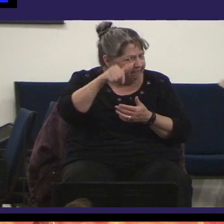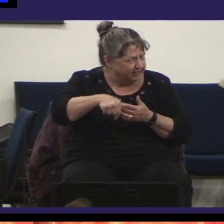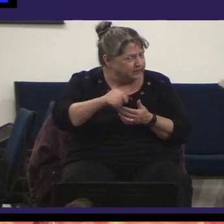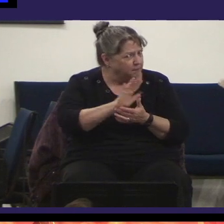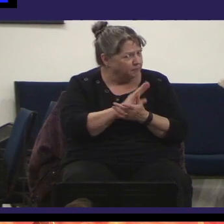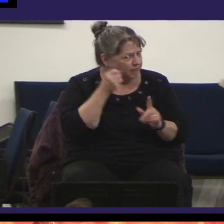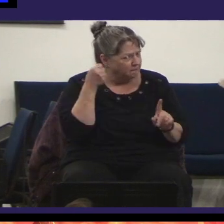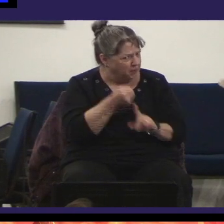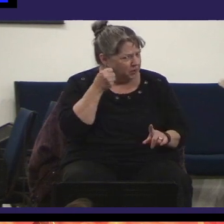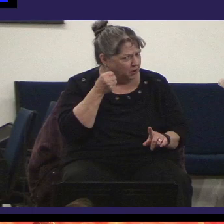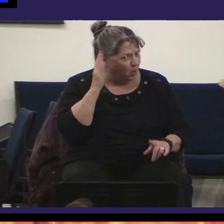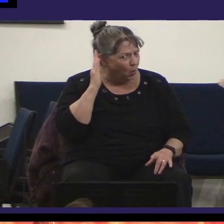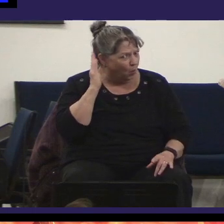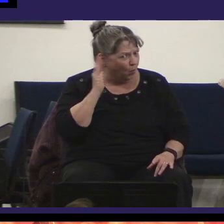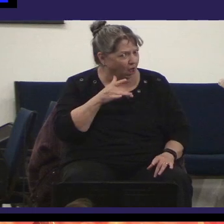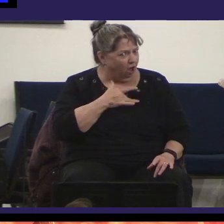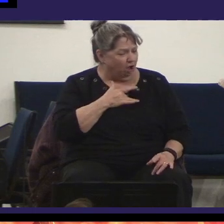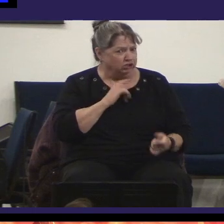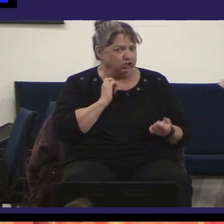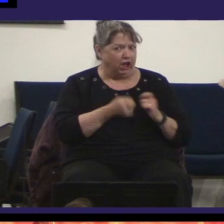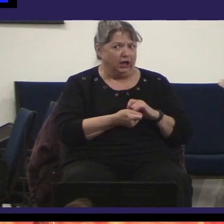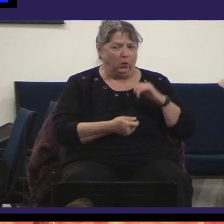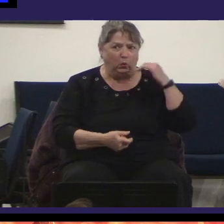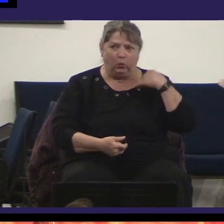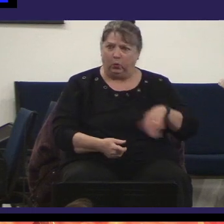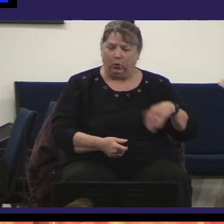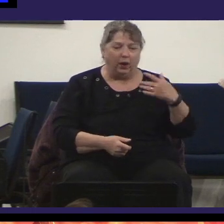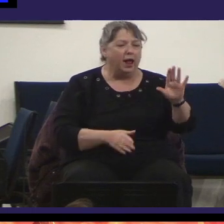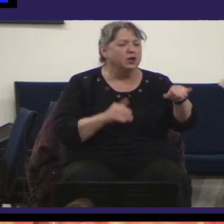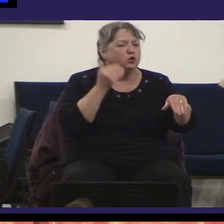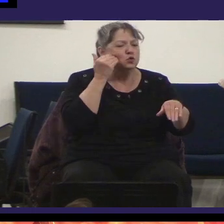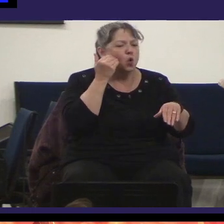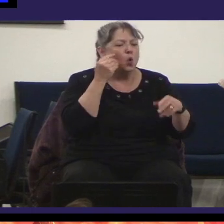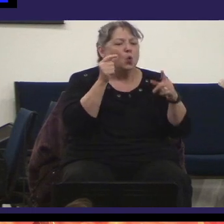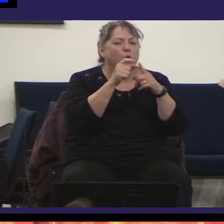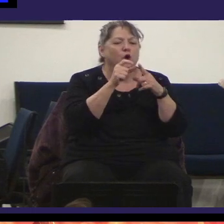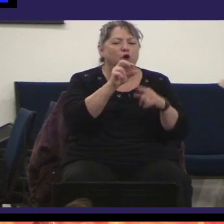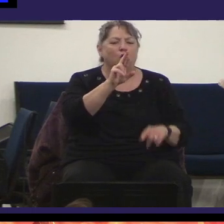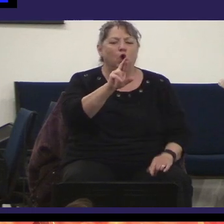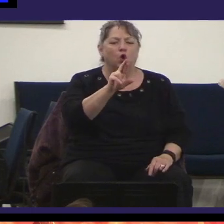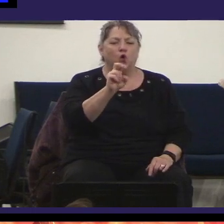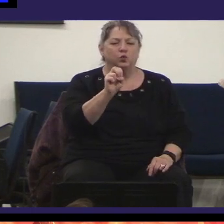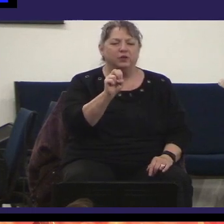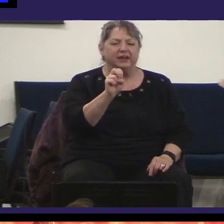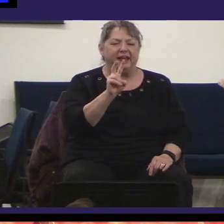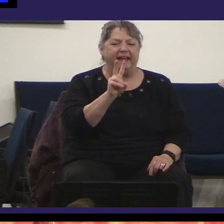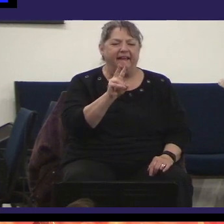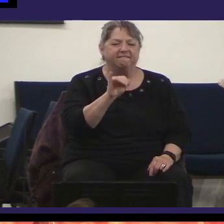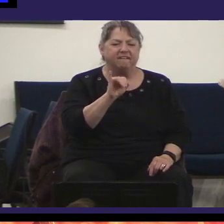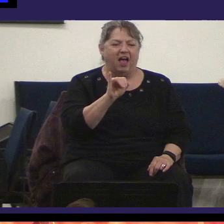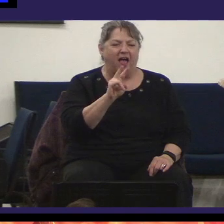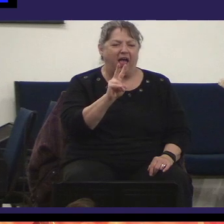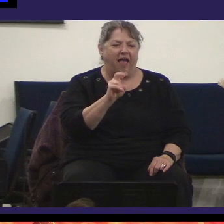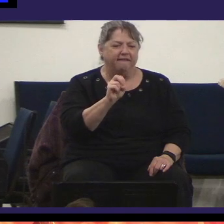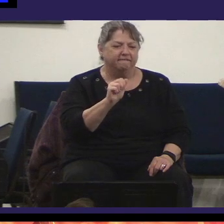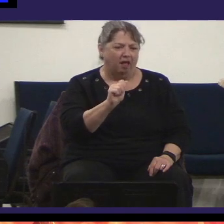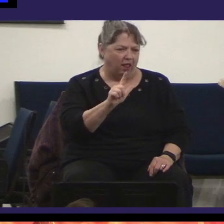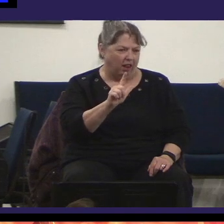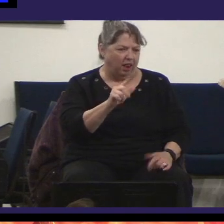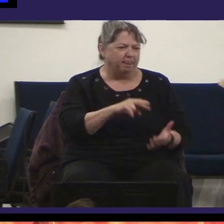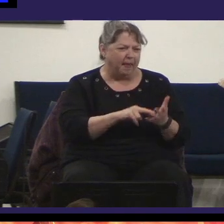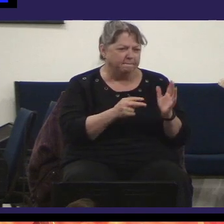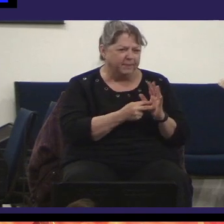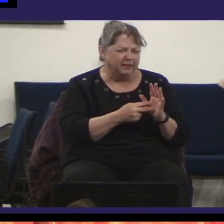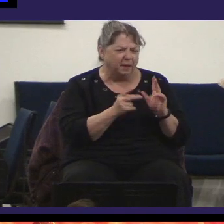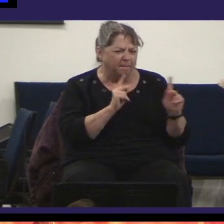we've been praying for revival all year long, right? That's our theme. It might even be our theme for next year, but it's a movie that we need to see. It came